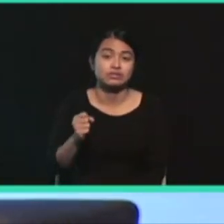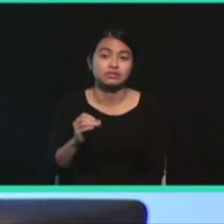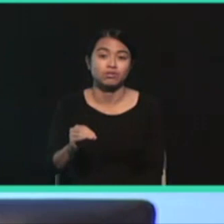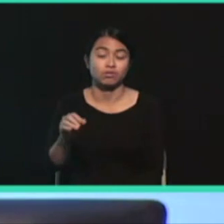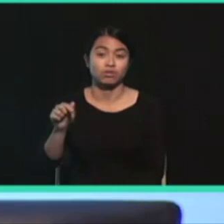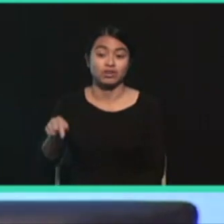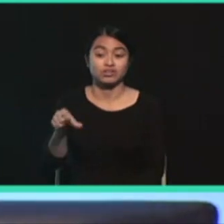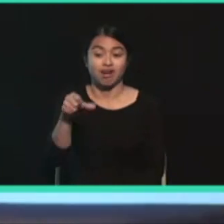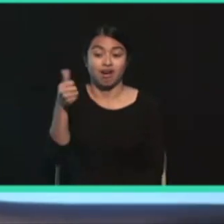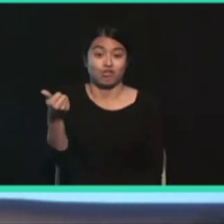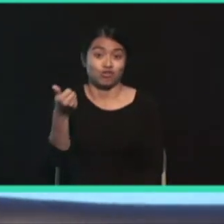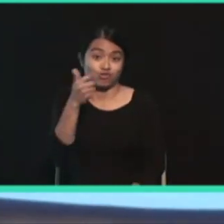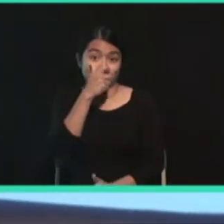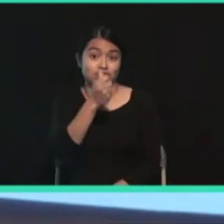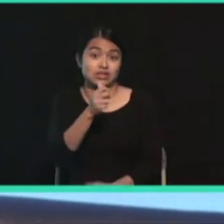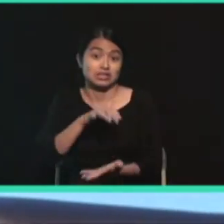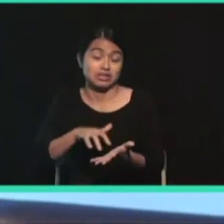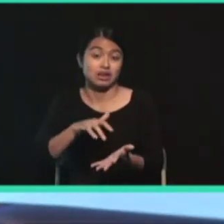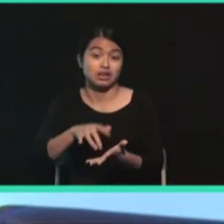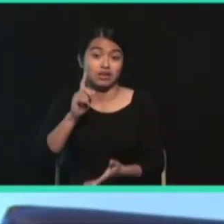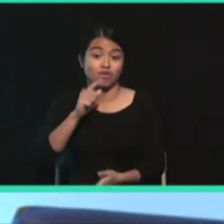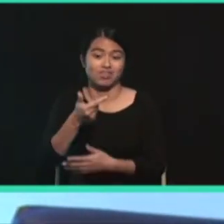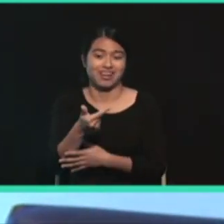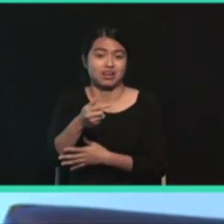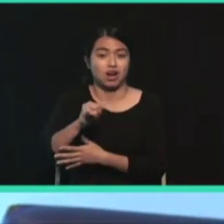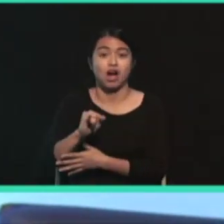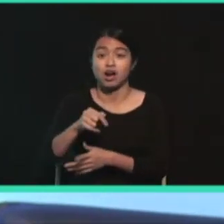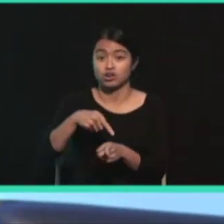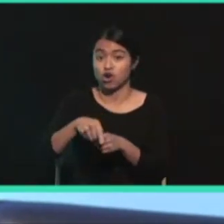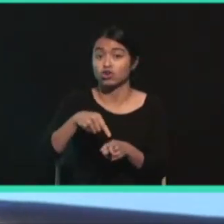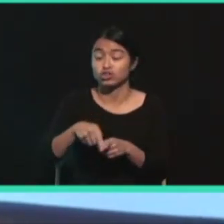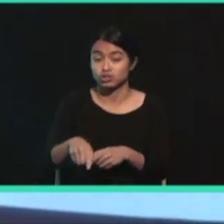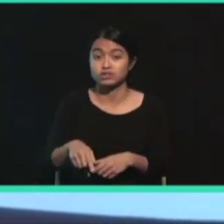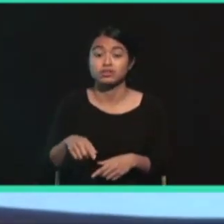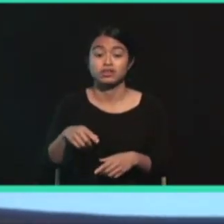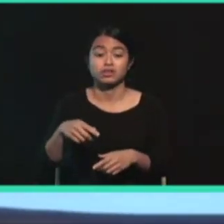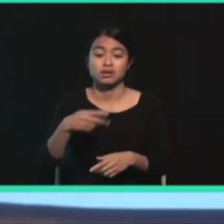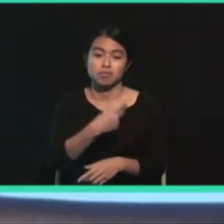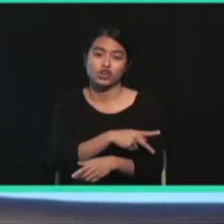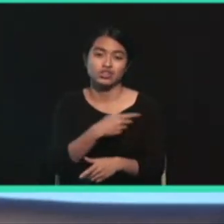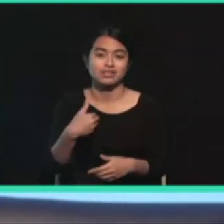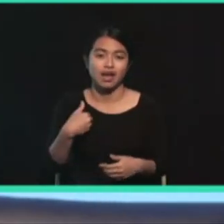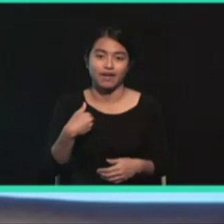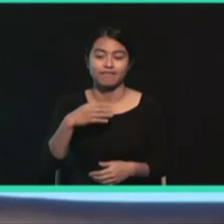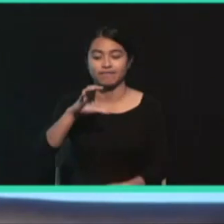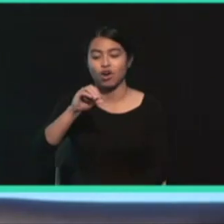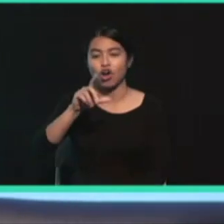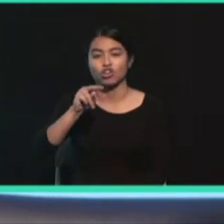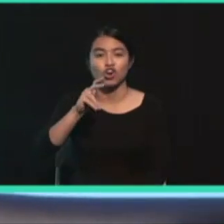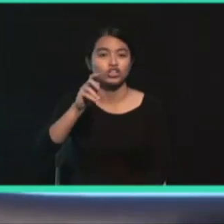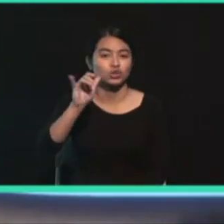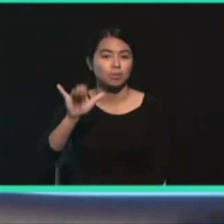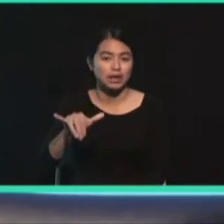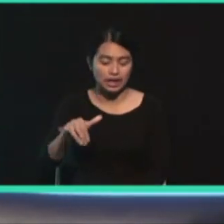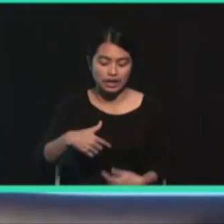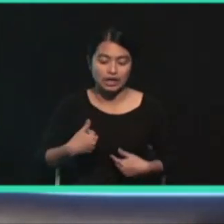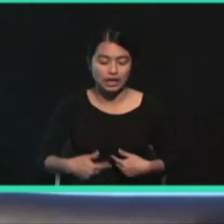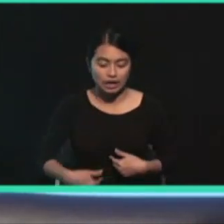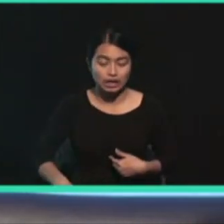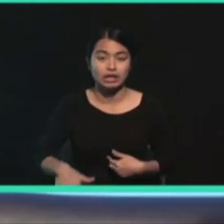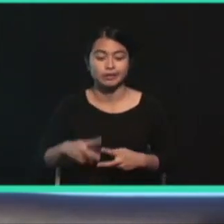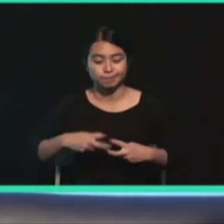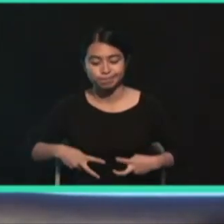another interesting study for gastroenterologists. When patients have colonoscopy, they come and ask, what can I do to restore